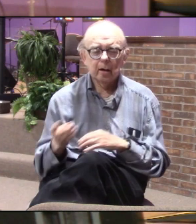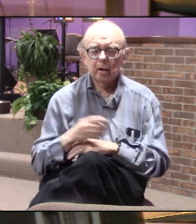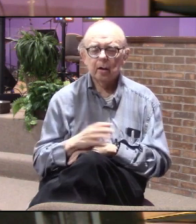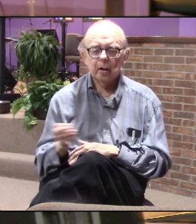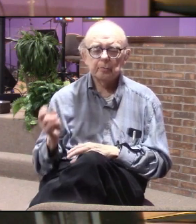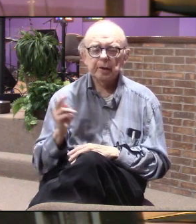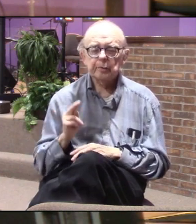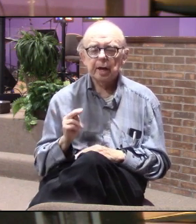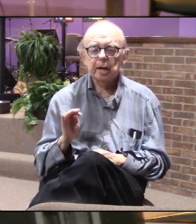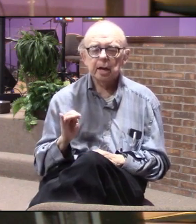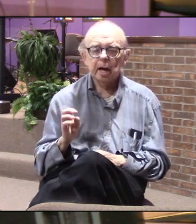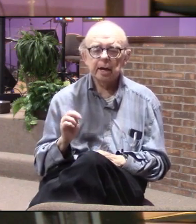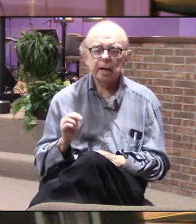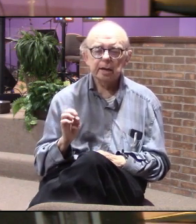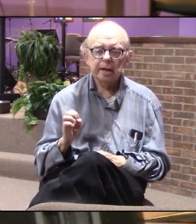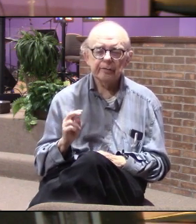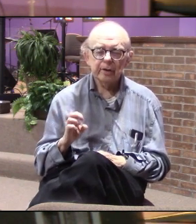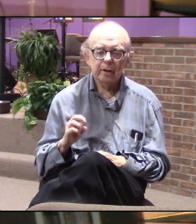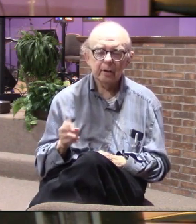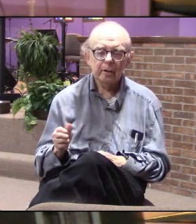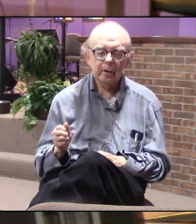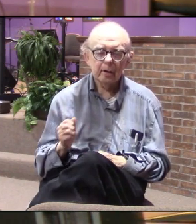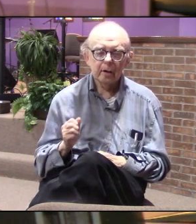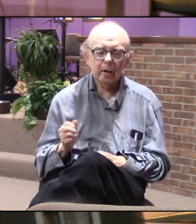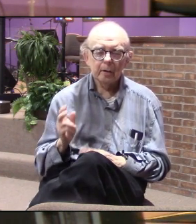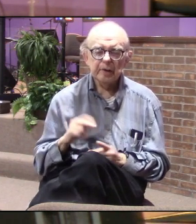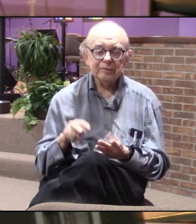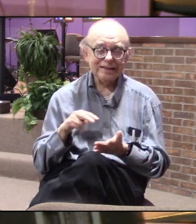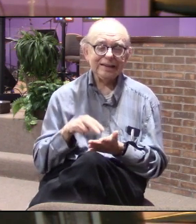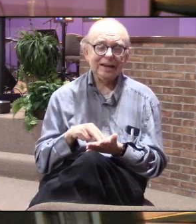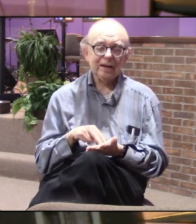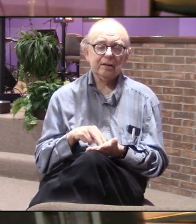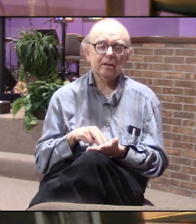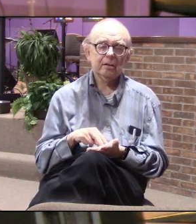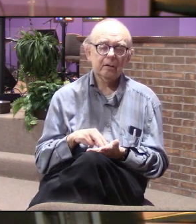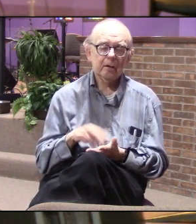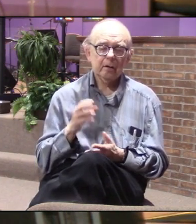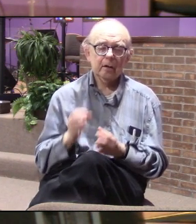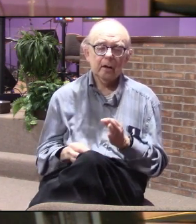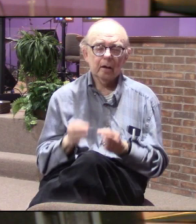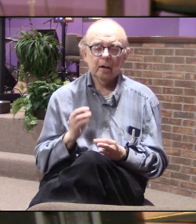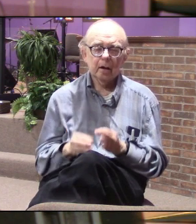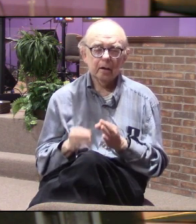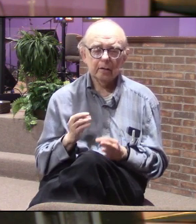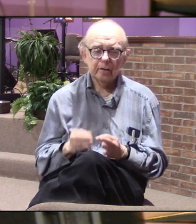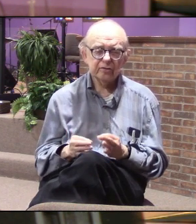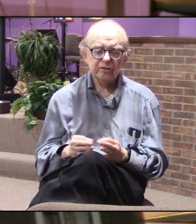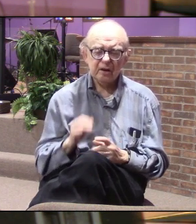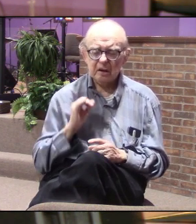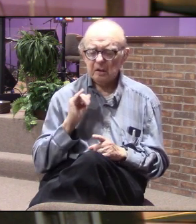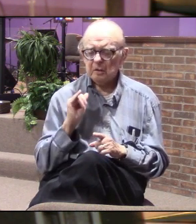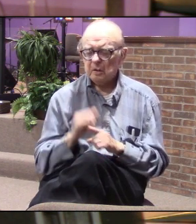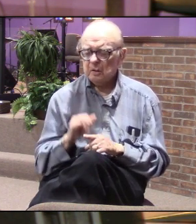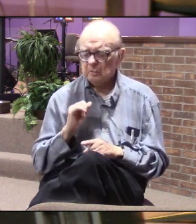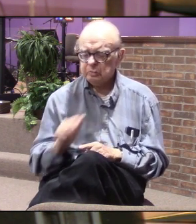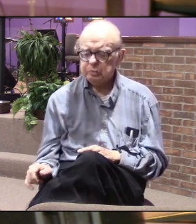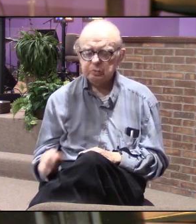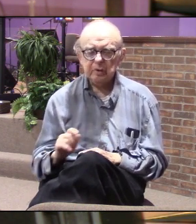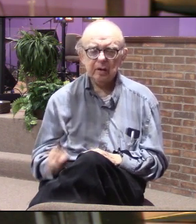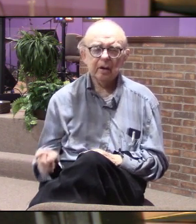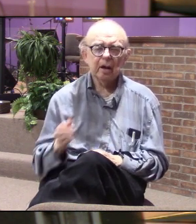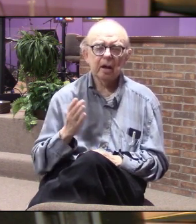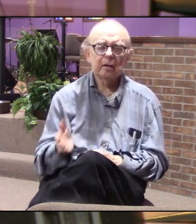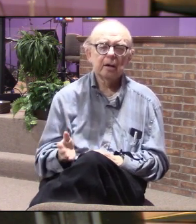of Nineveh are going to stand up in judgment and condemnation of